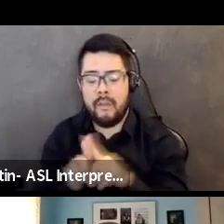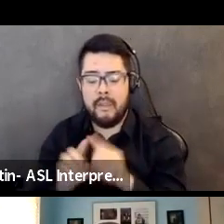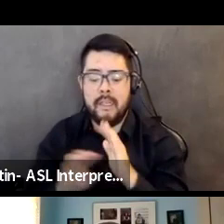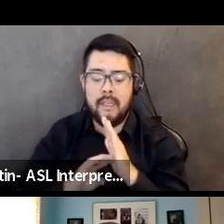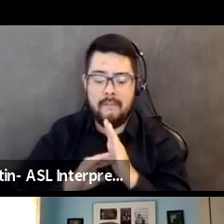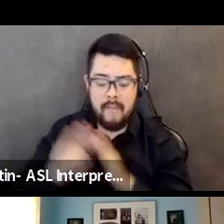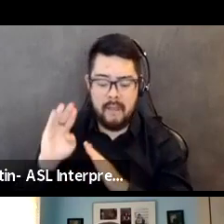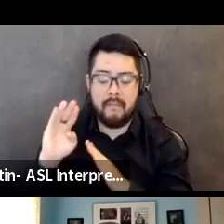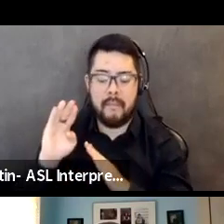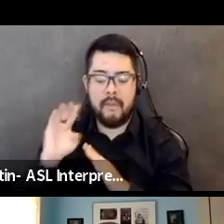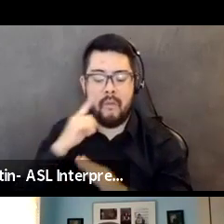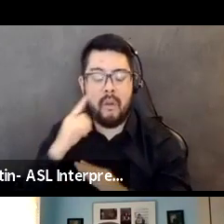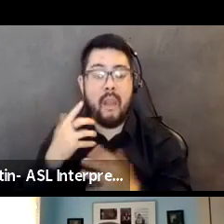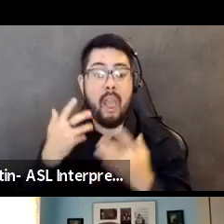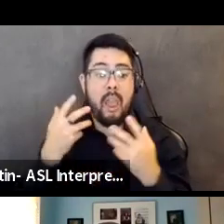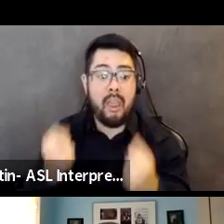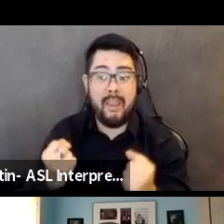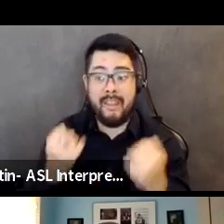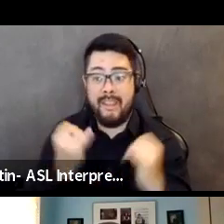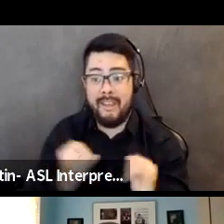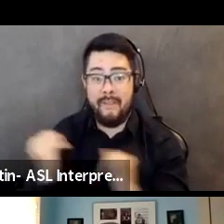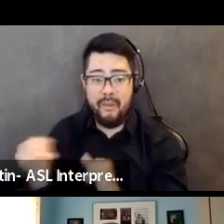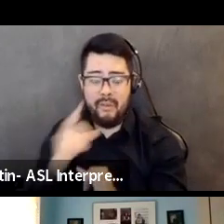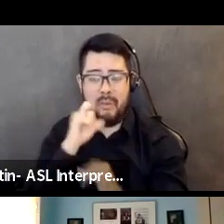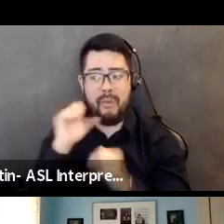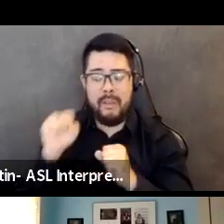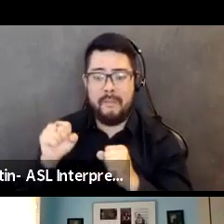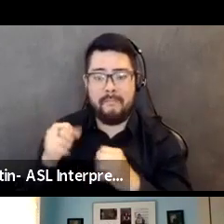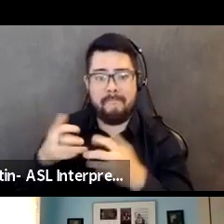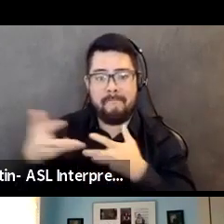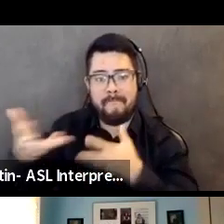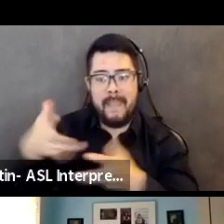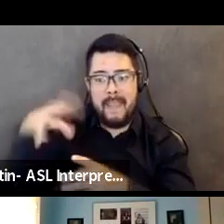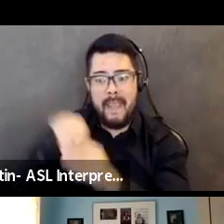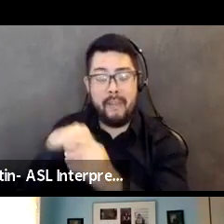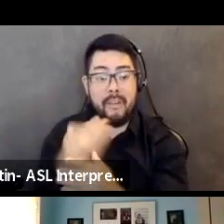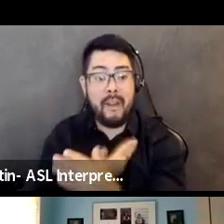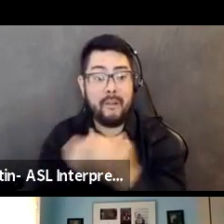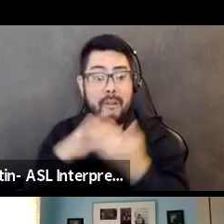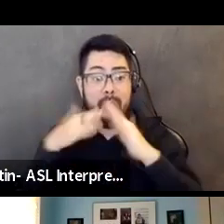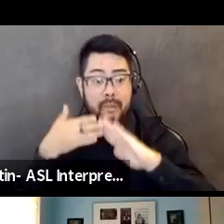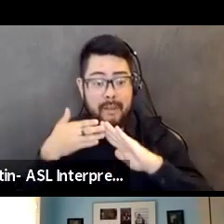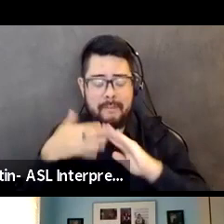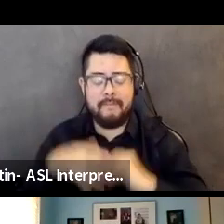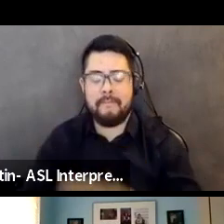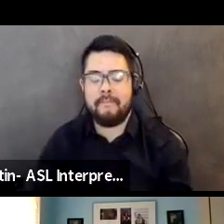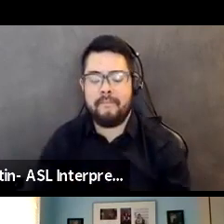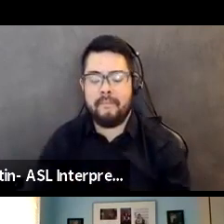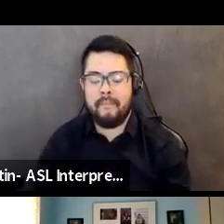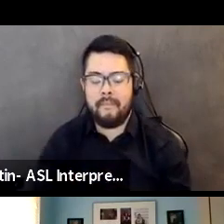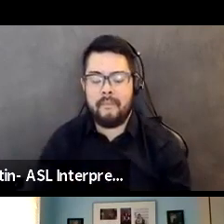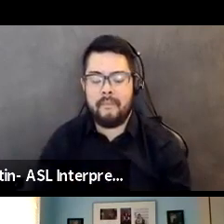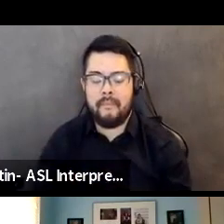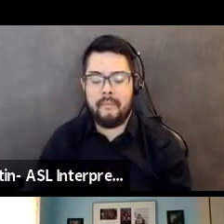healthy individuals that can engage with with our communities so i i would really